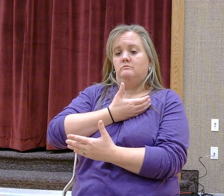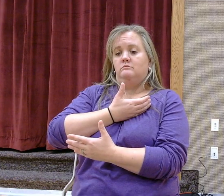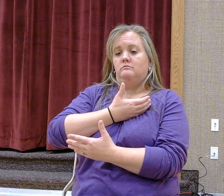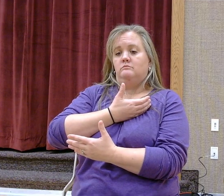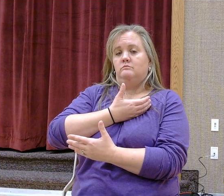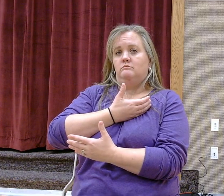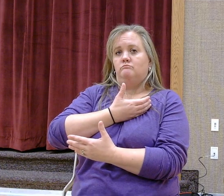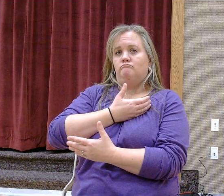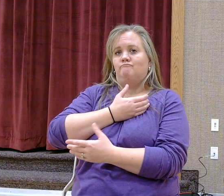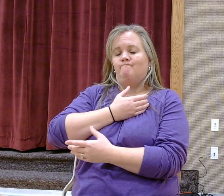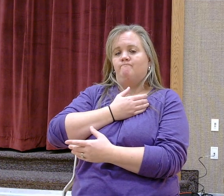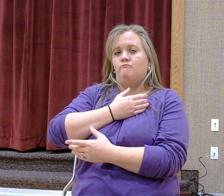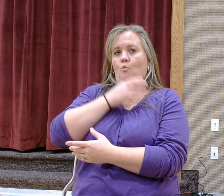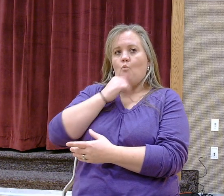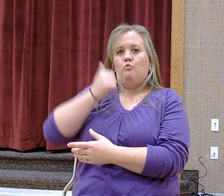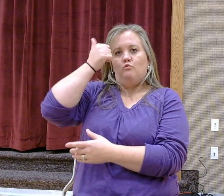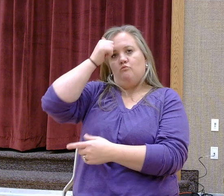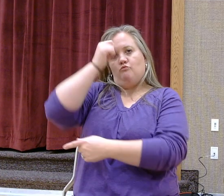elder brother.